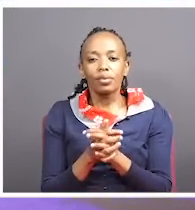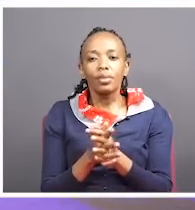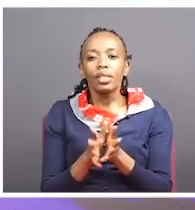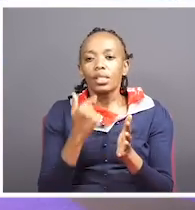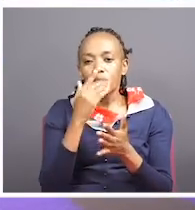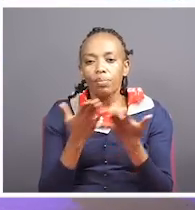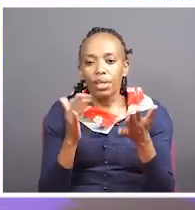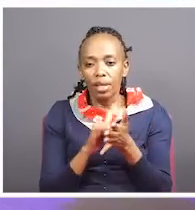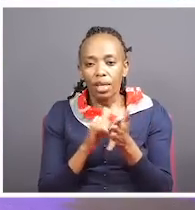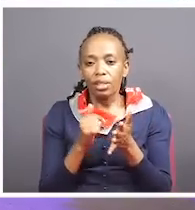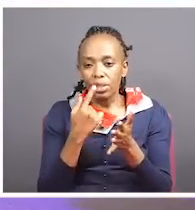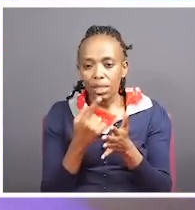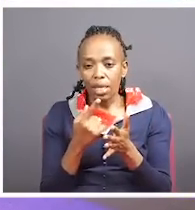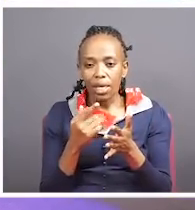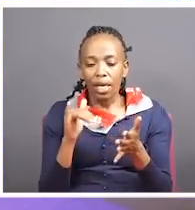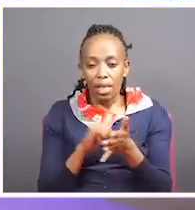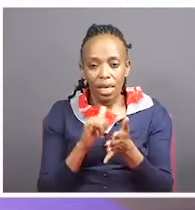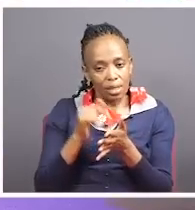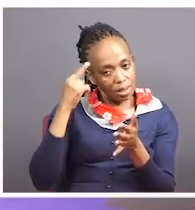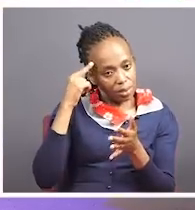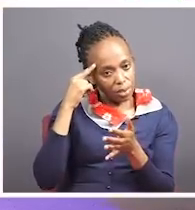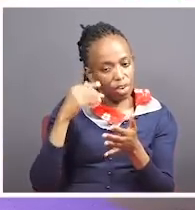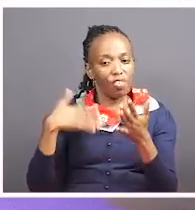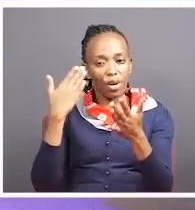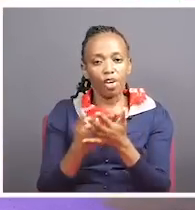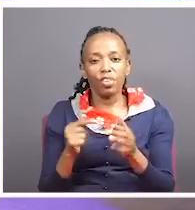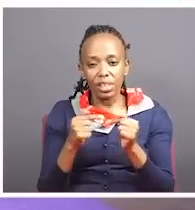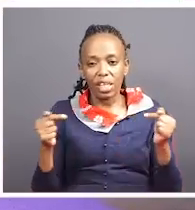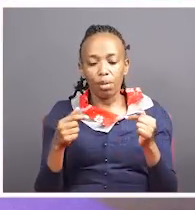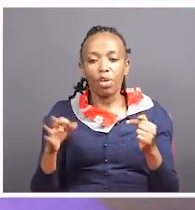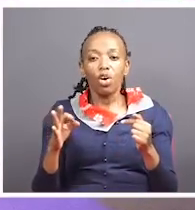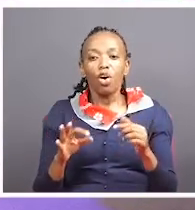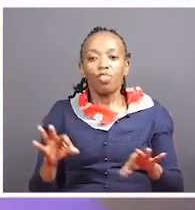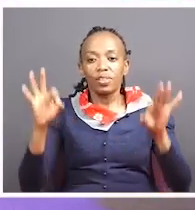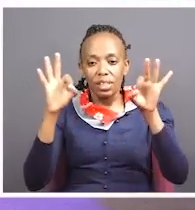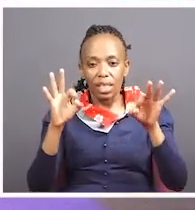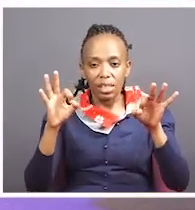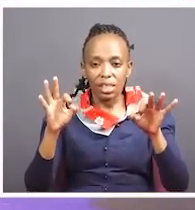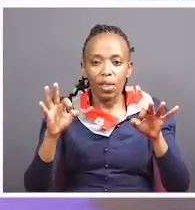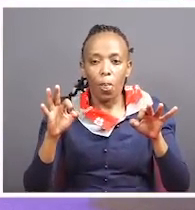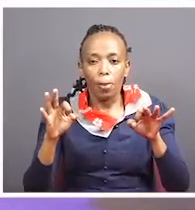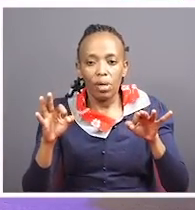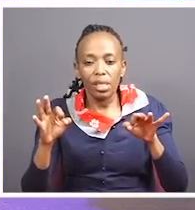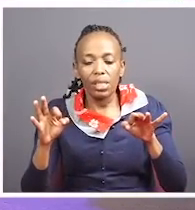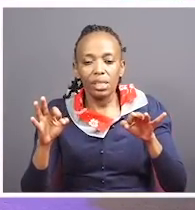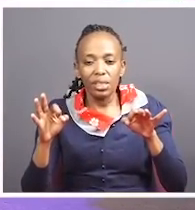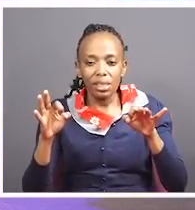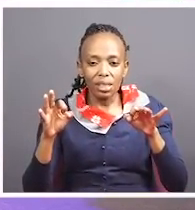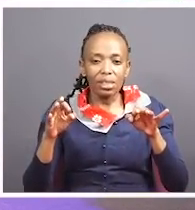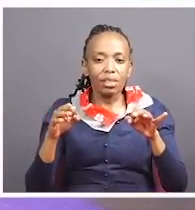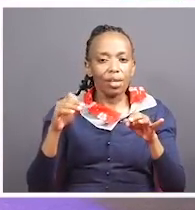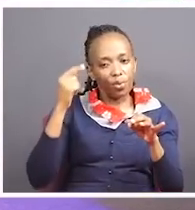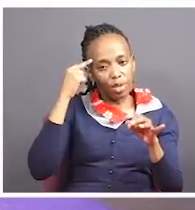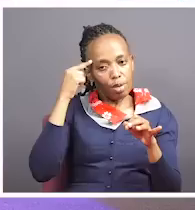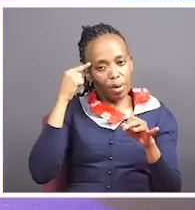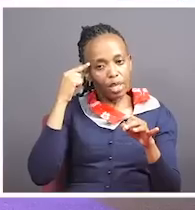said, that a sense of arrival is the enemy of excellence. Yes, it is. And it's still